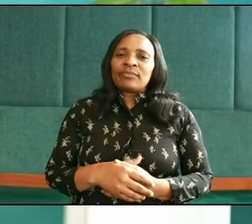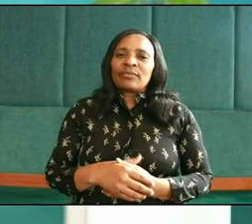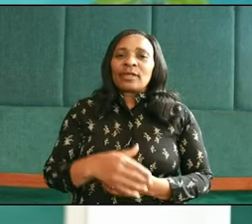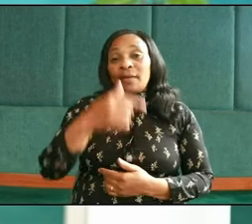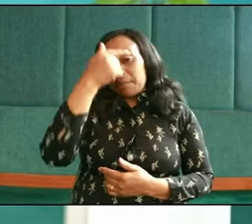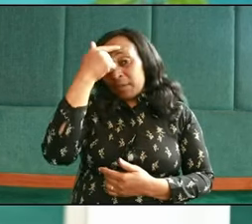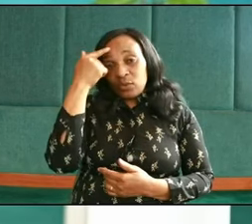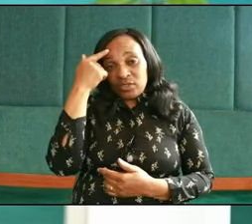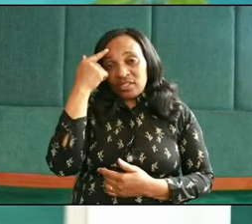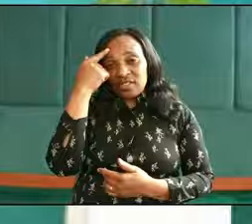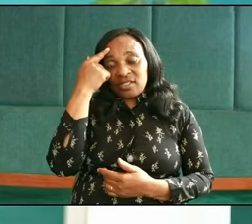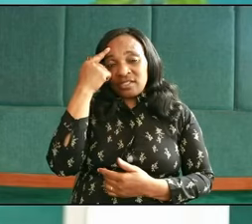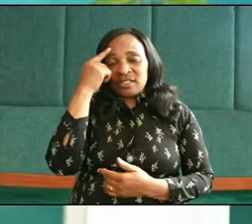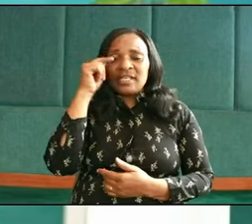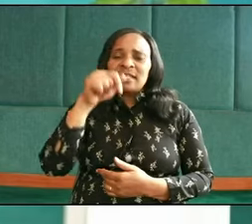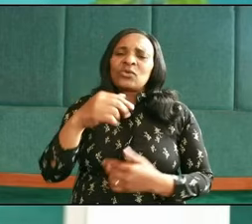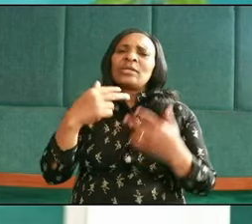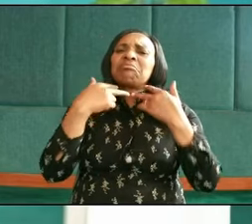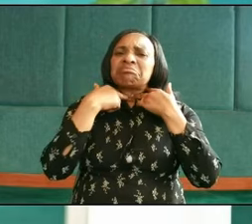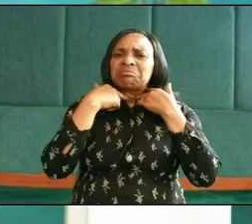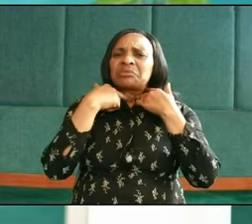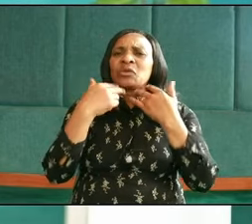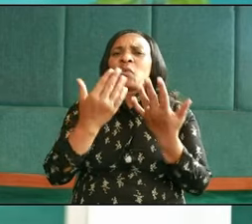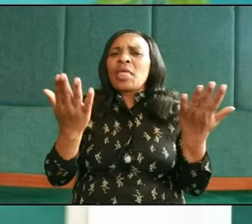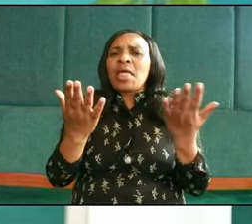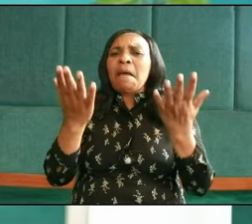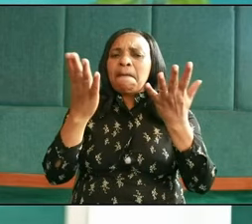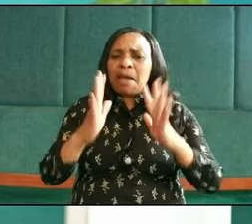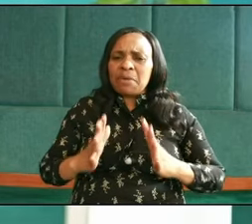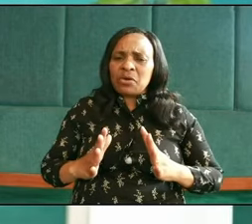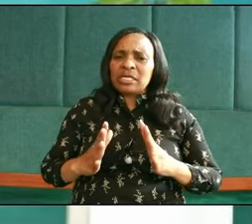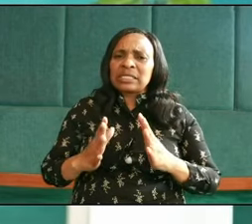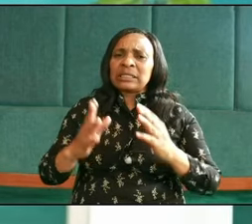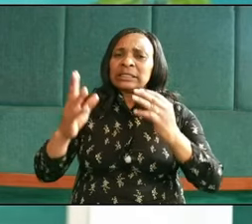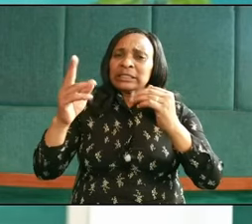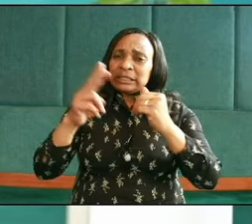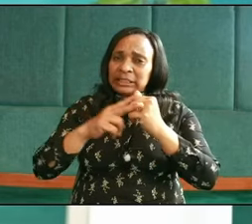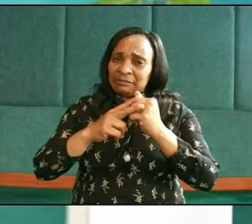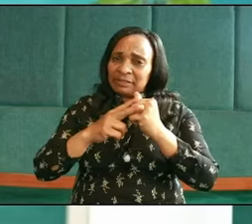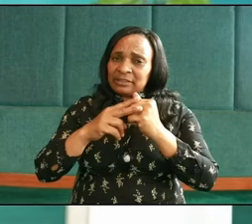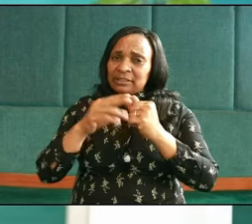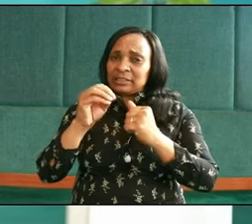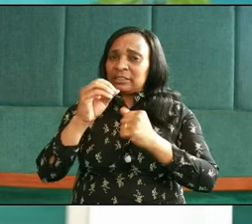Because they were taken to captivity in Babylon for 70 years.